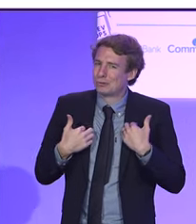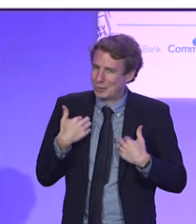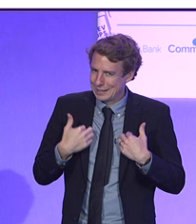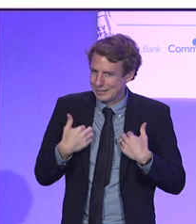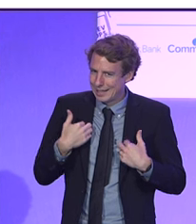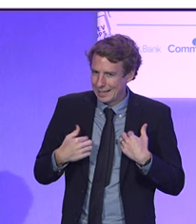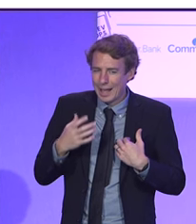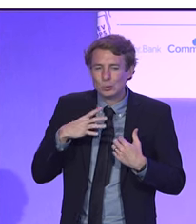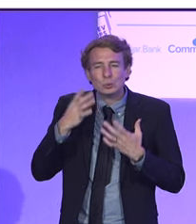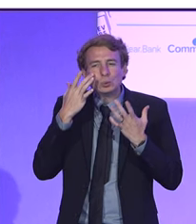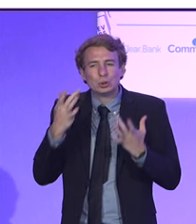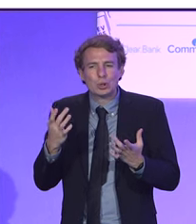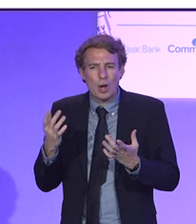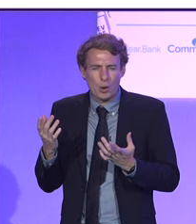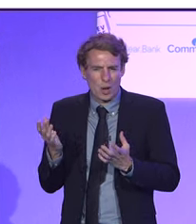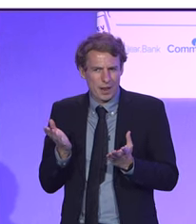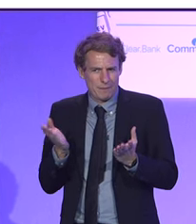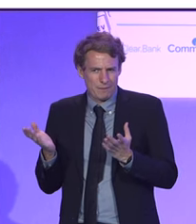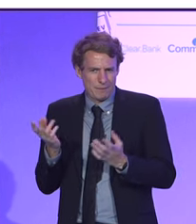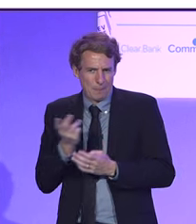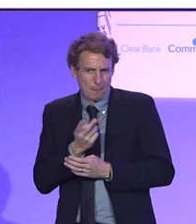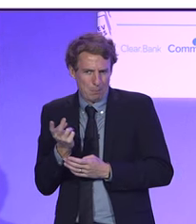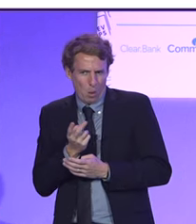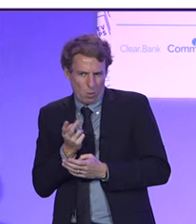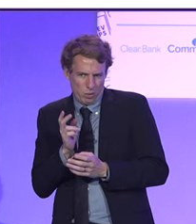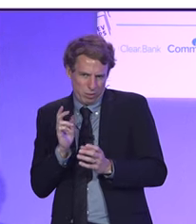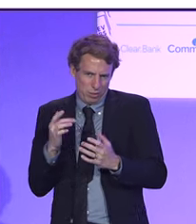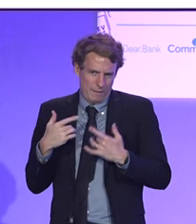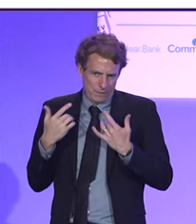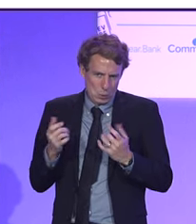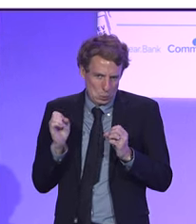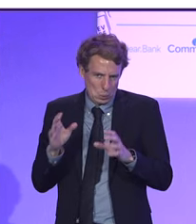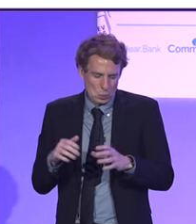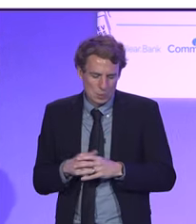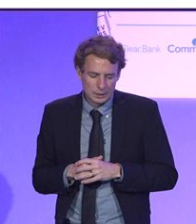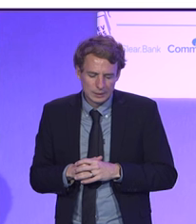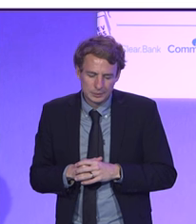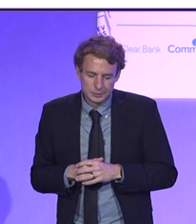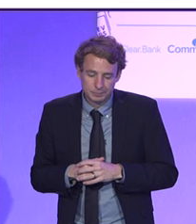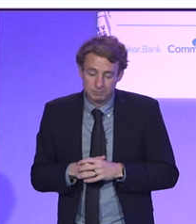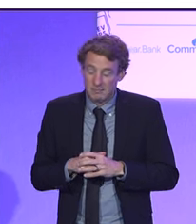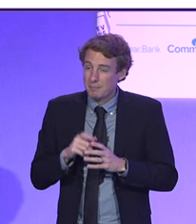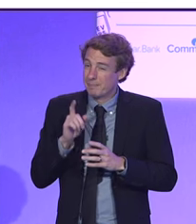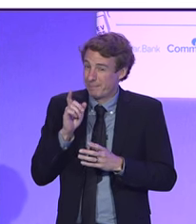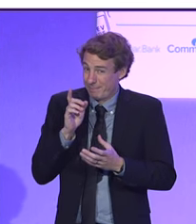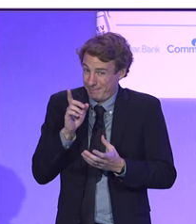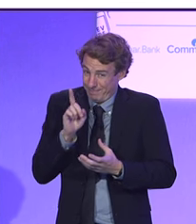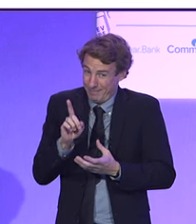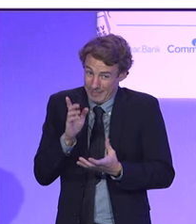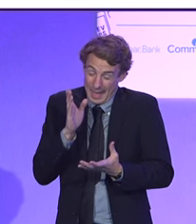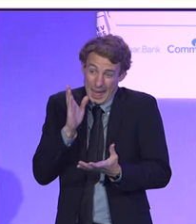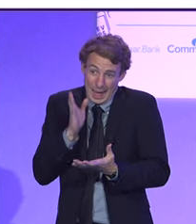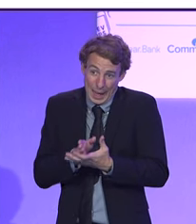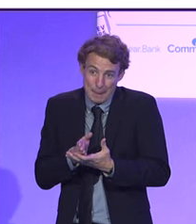you two sides of this this research. But what is without doubt is that the ICT